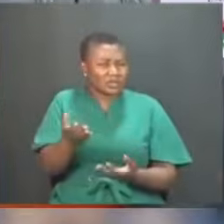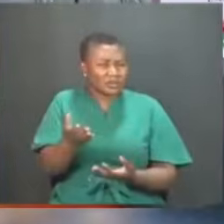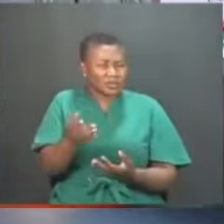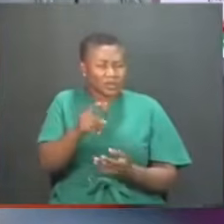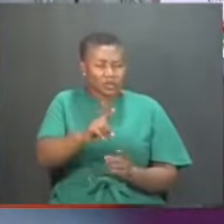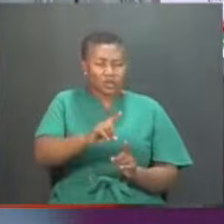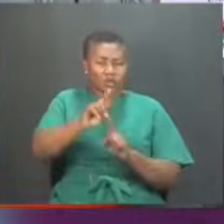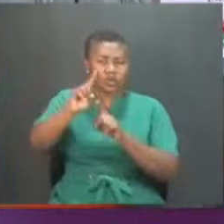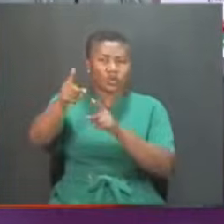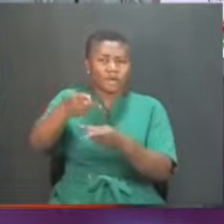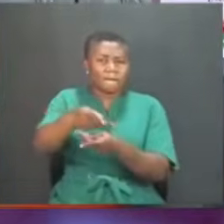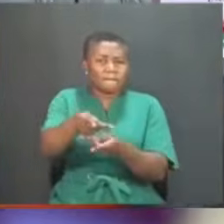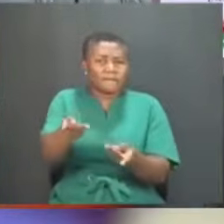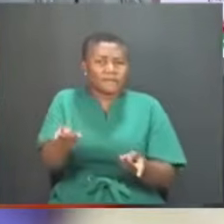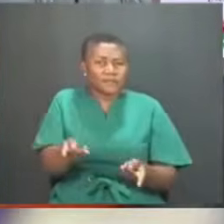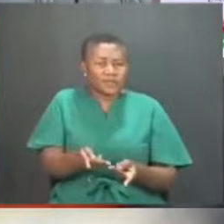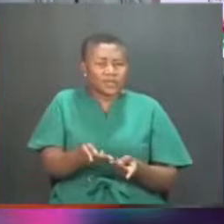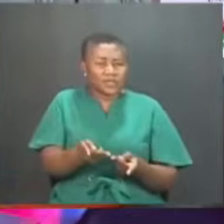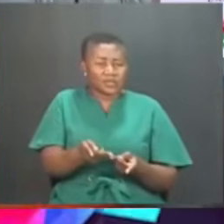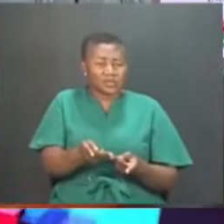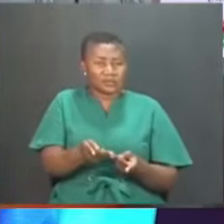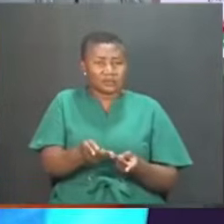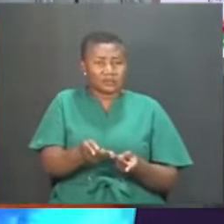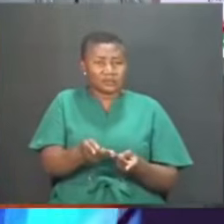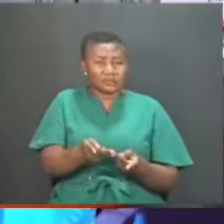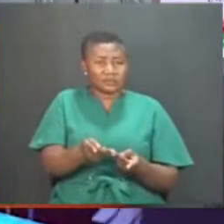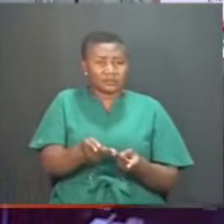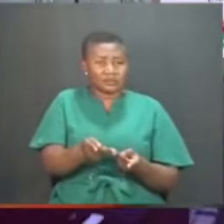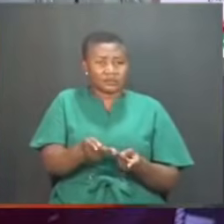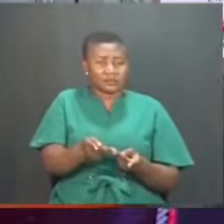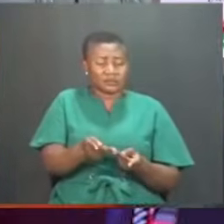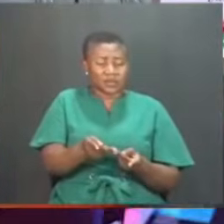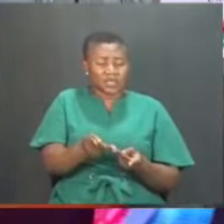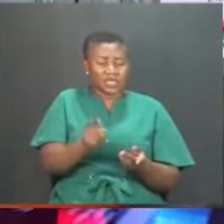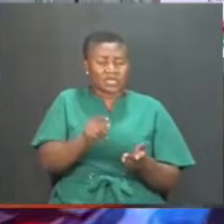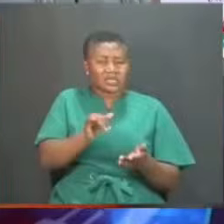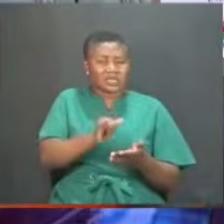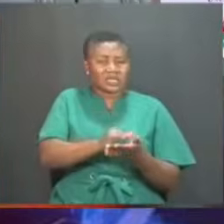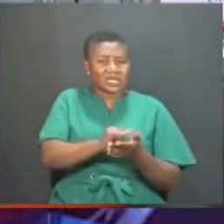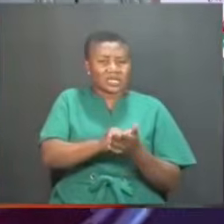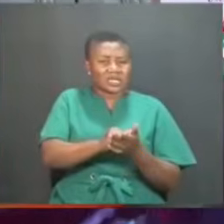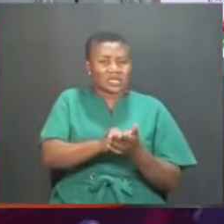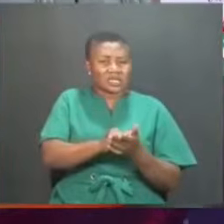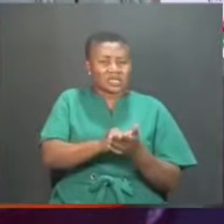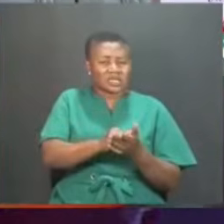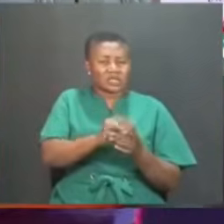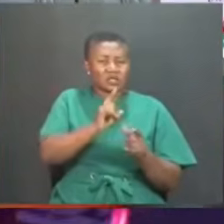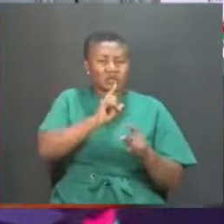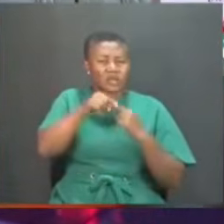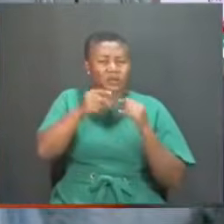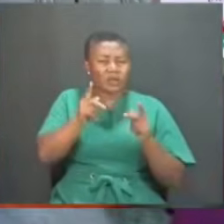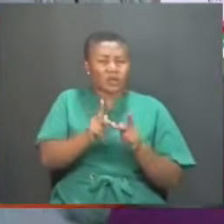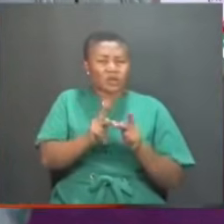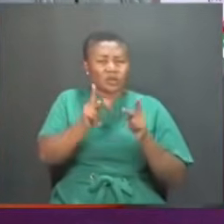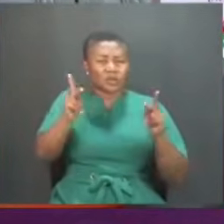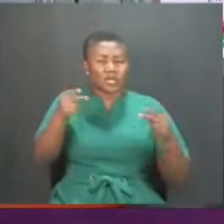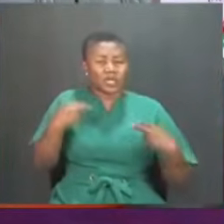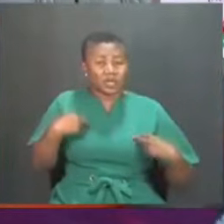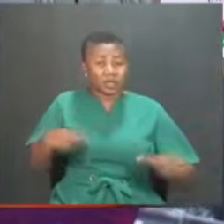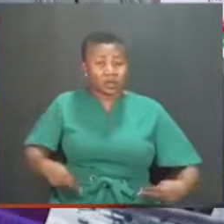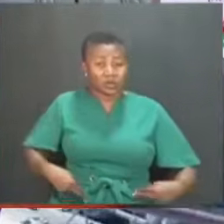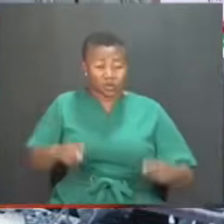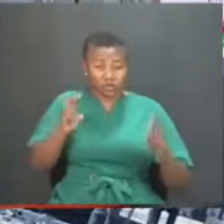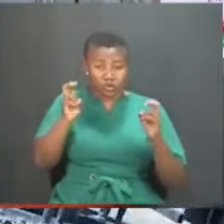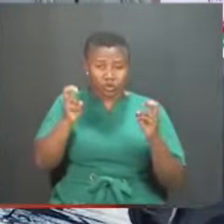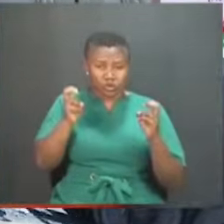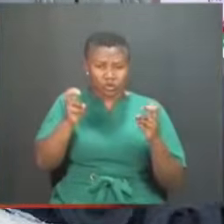field on a course that borders on public health issues, and I doubt if